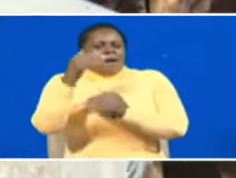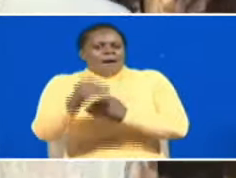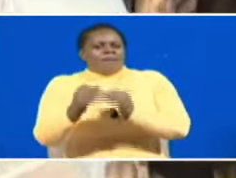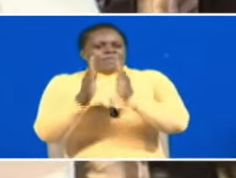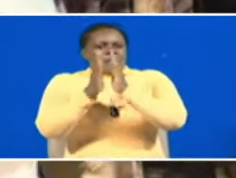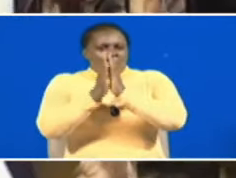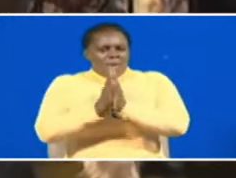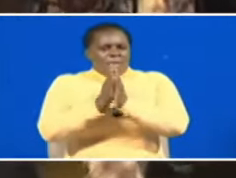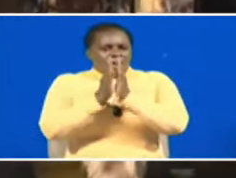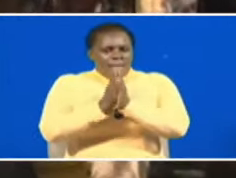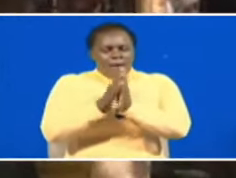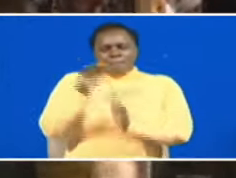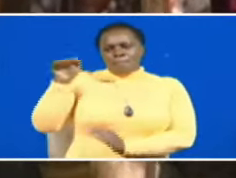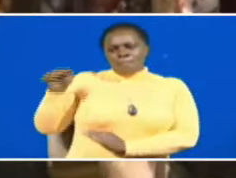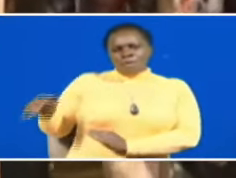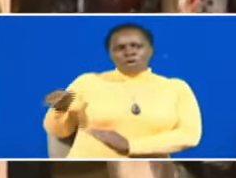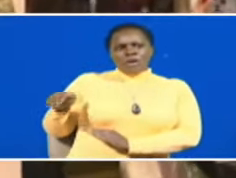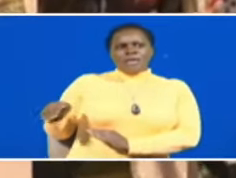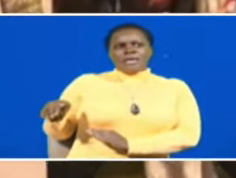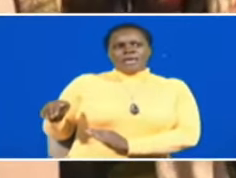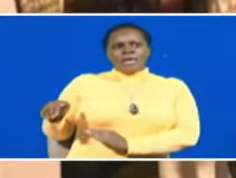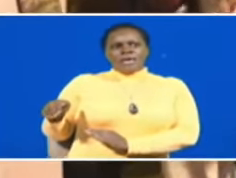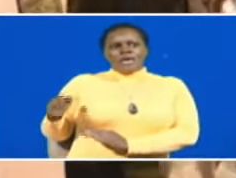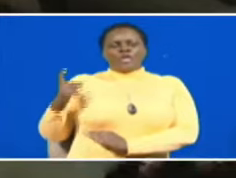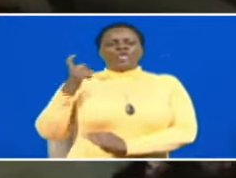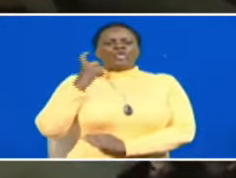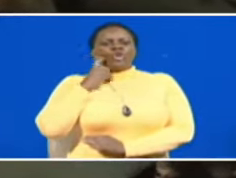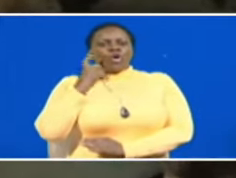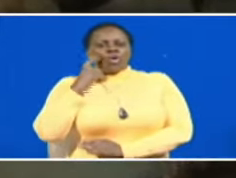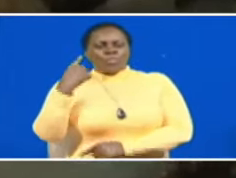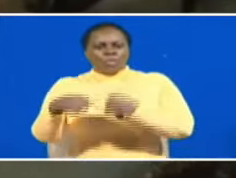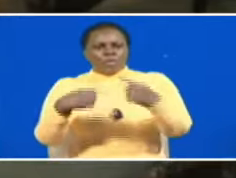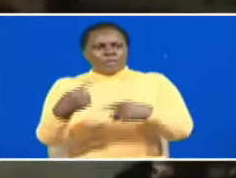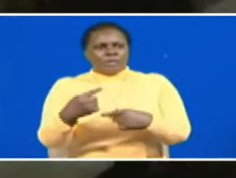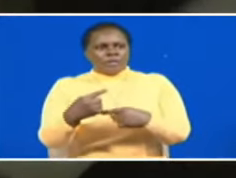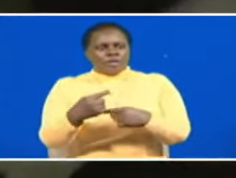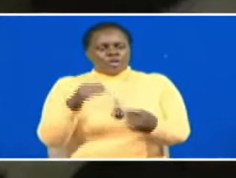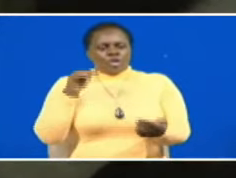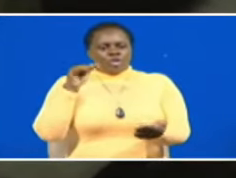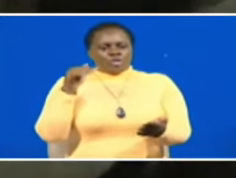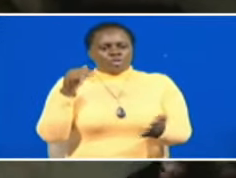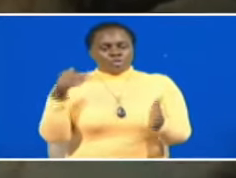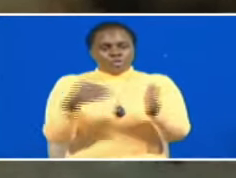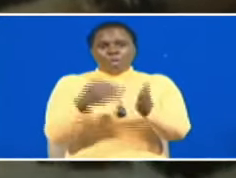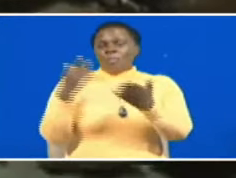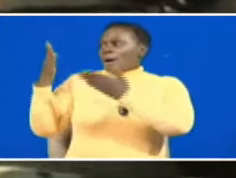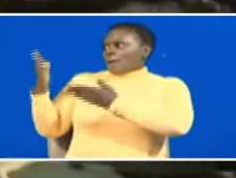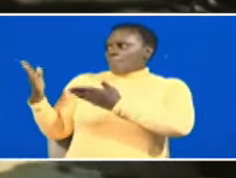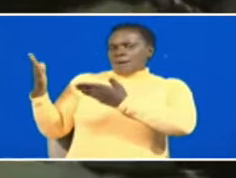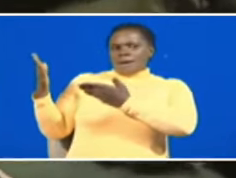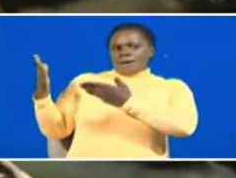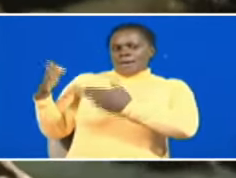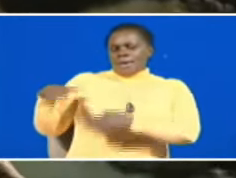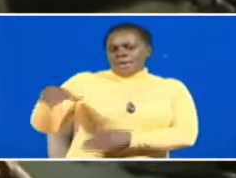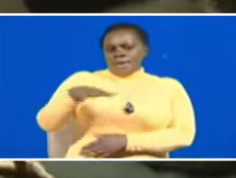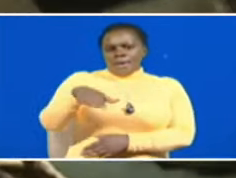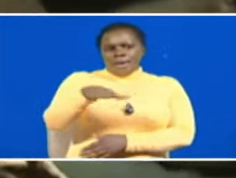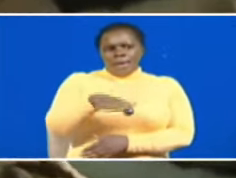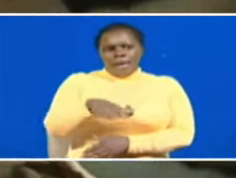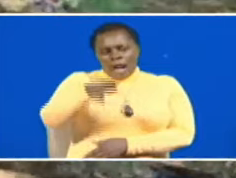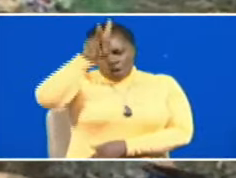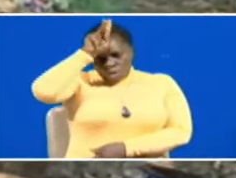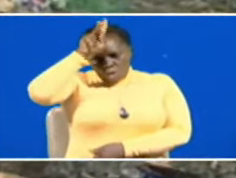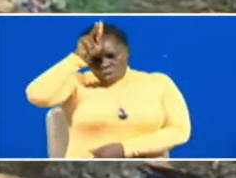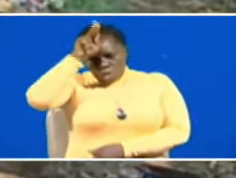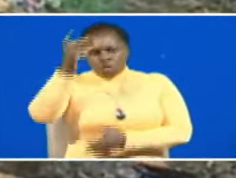early morning prayers, it was shopping galore. Our second stop was at Kikowani, where clients turned up to buy